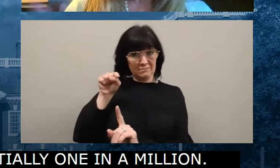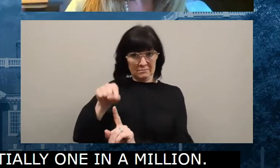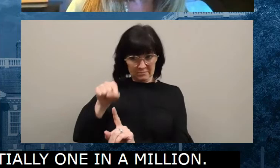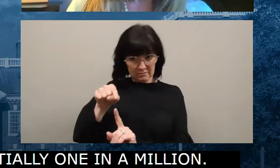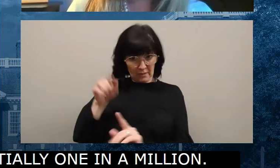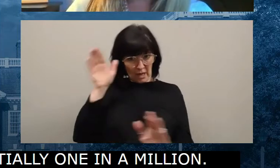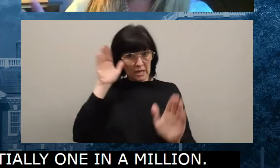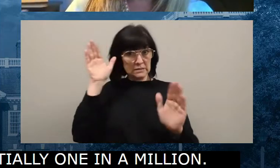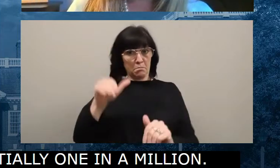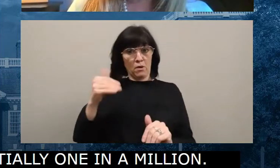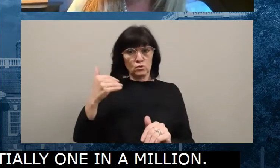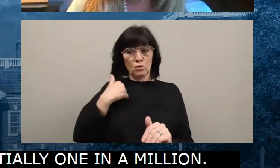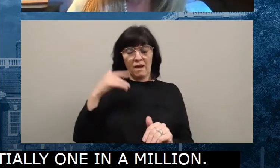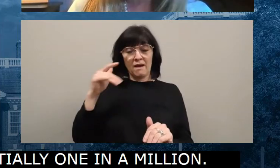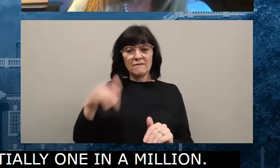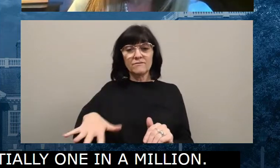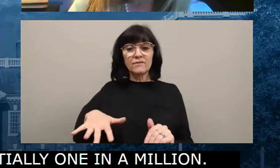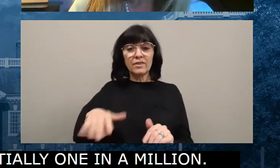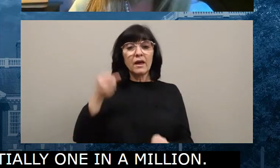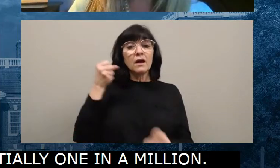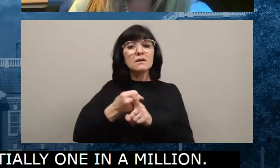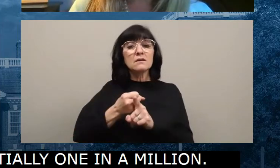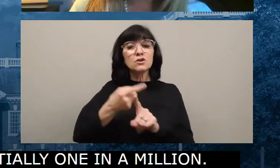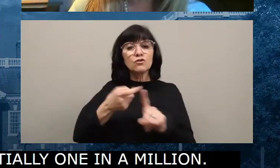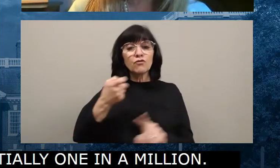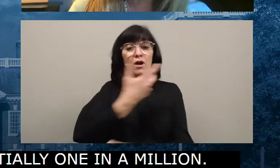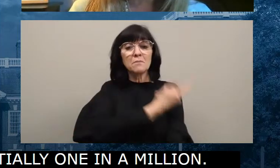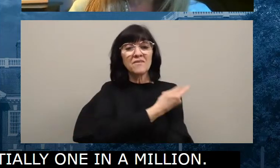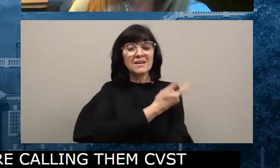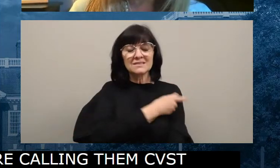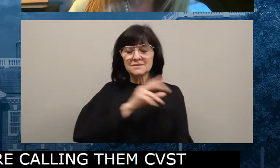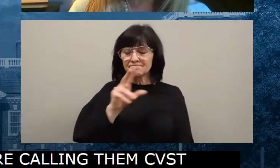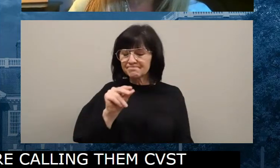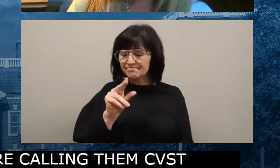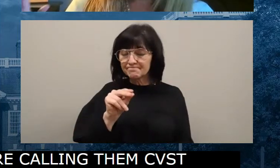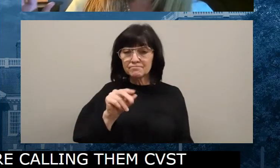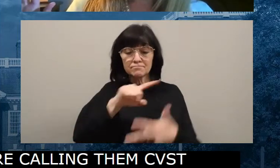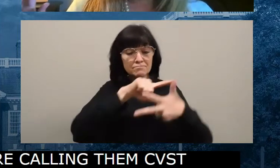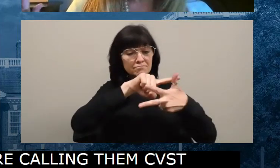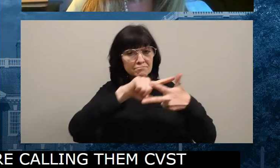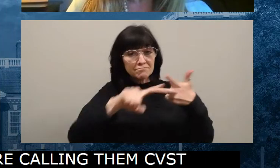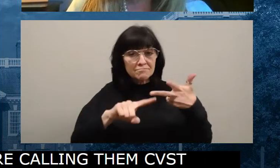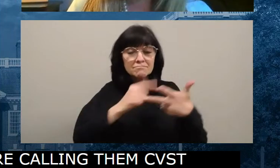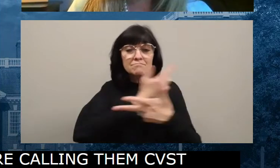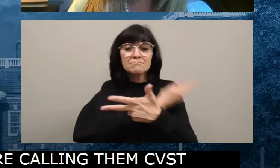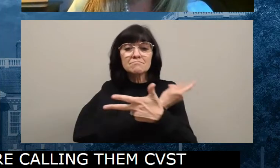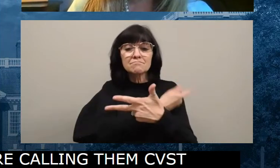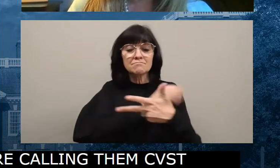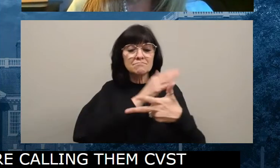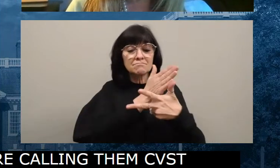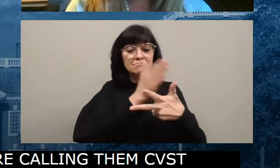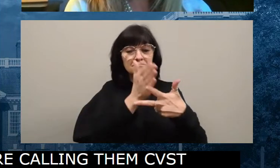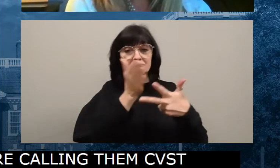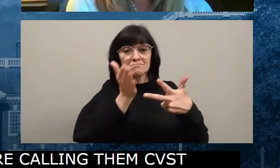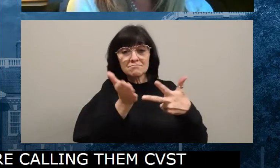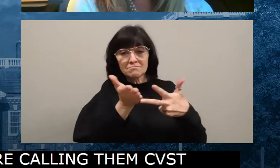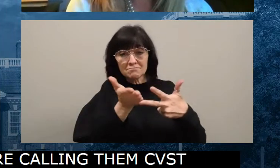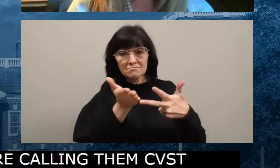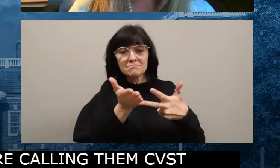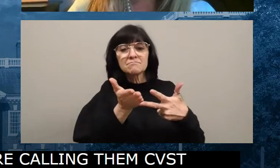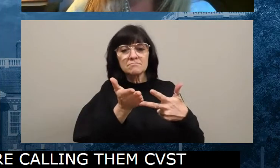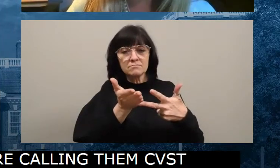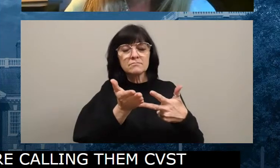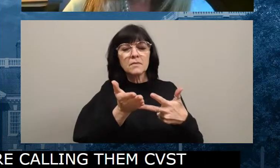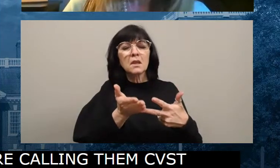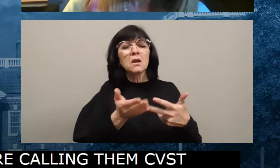effects. So with all 3 of our vaccines, including Johnson & Johnson, we are commonly seeing whether it's soreness